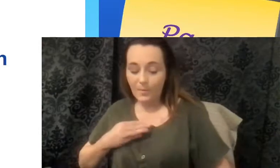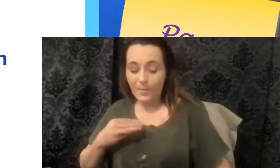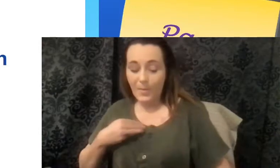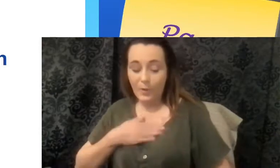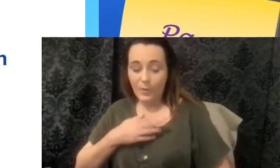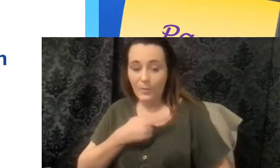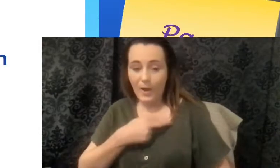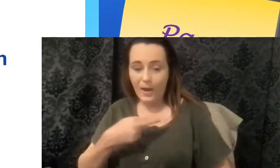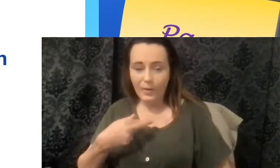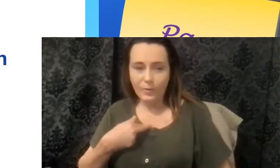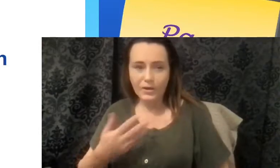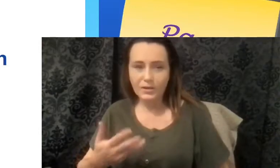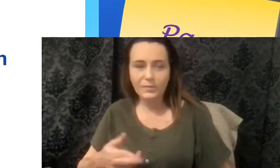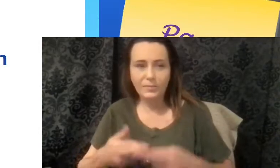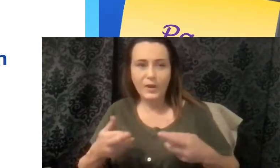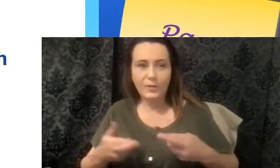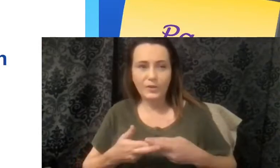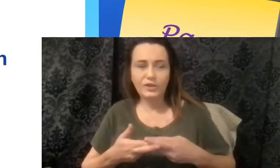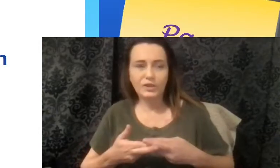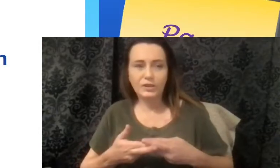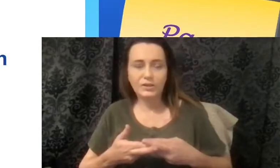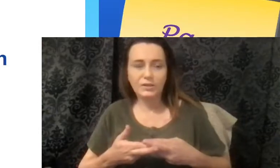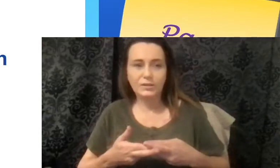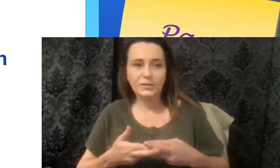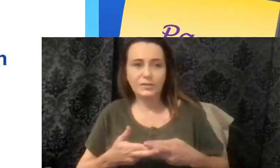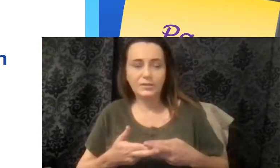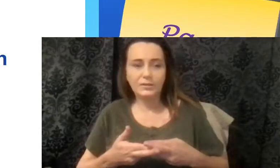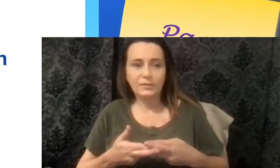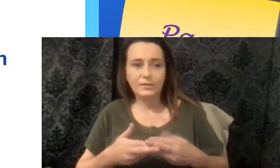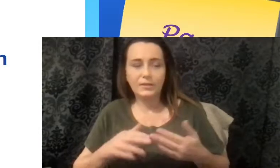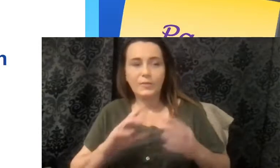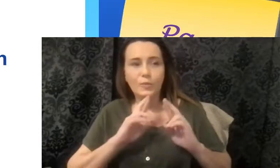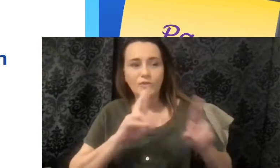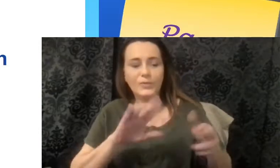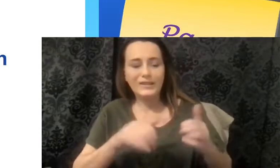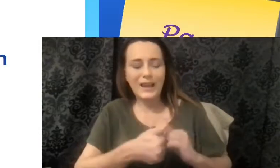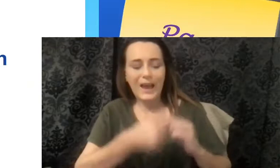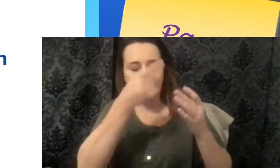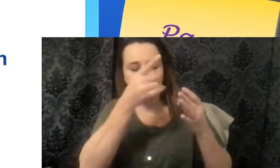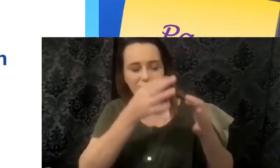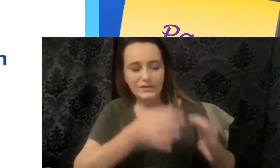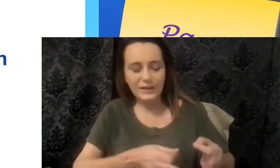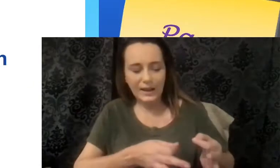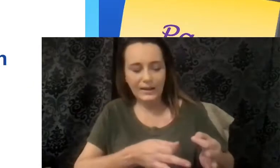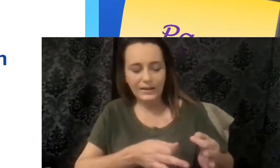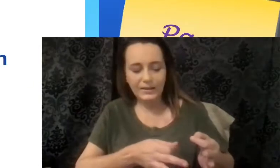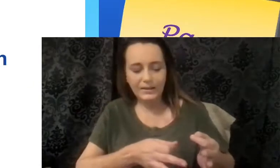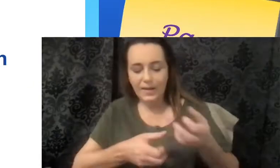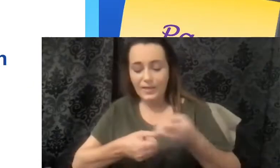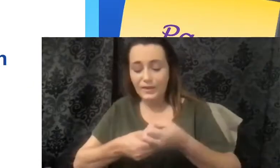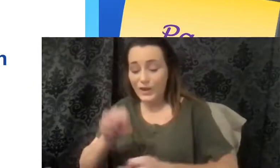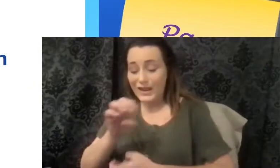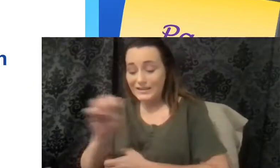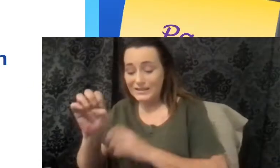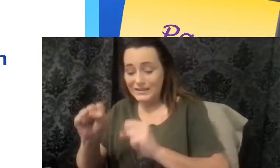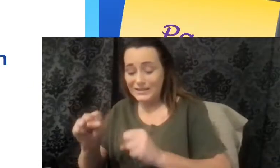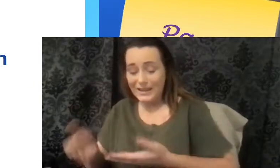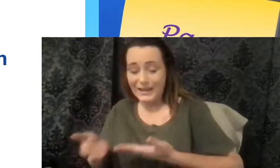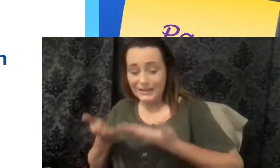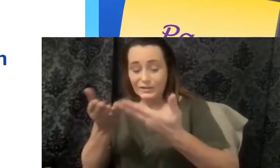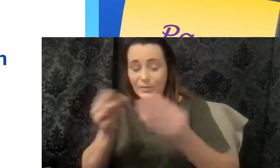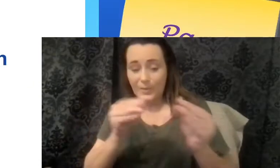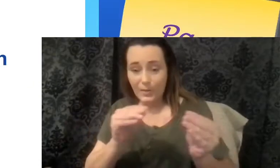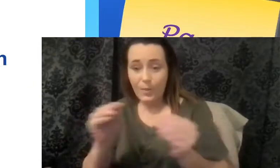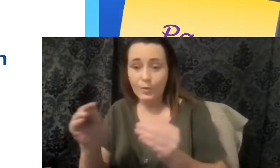would like to hear a response to how that was decided that the trustee can submit a motion that begins